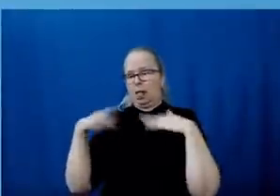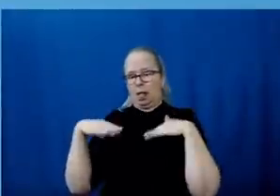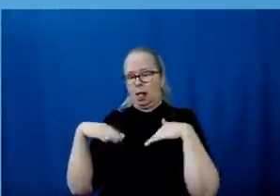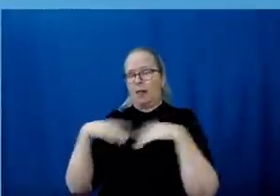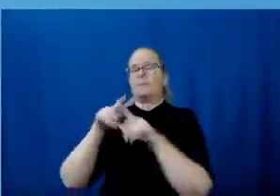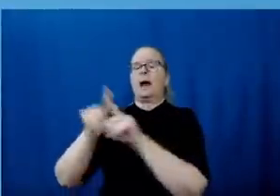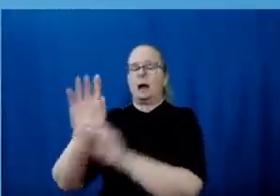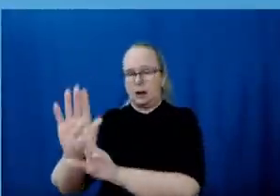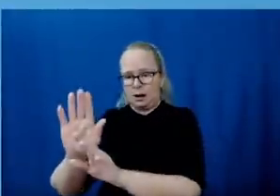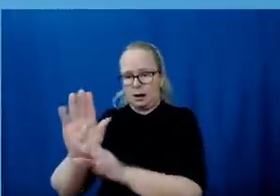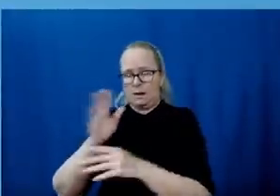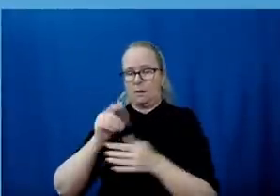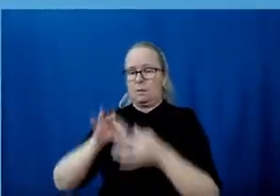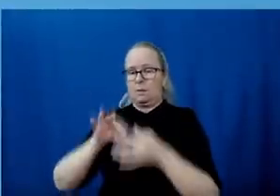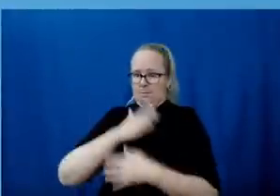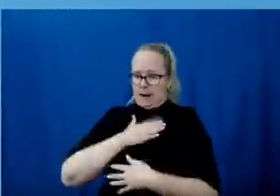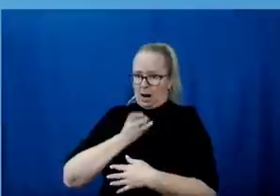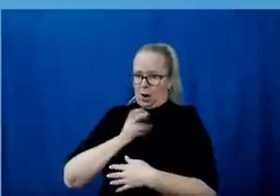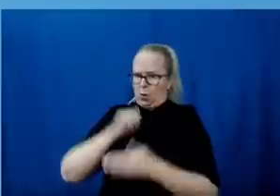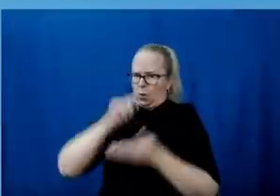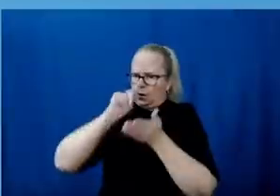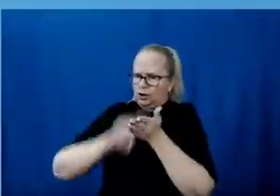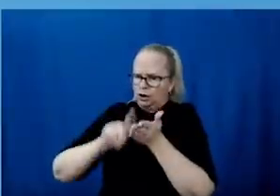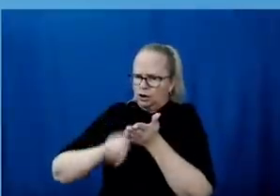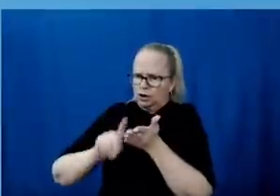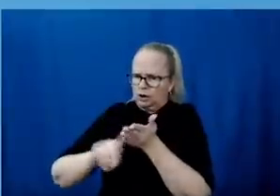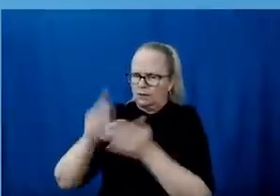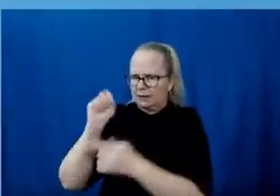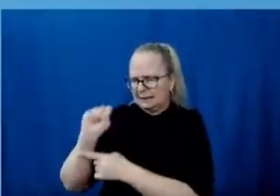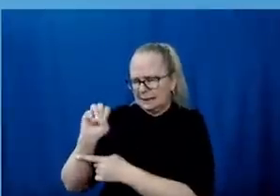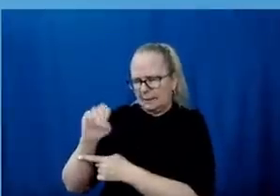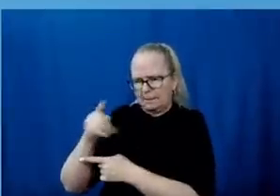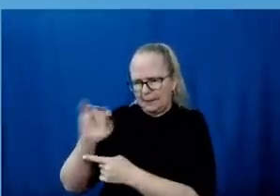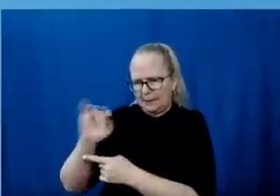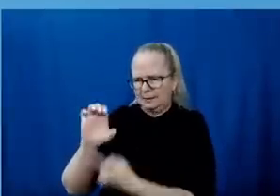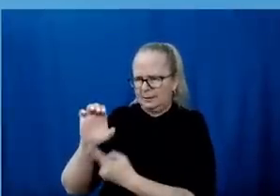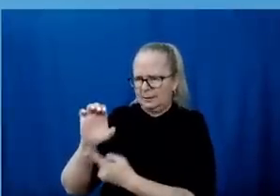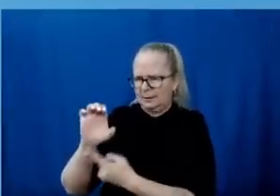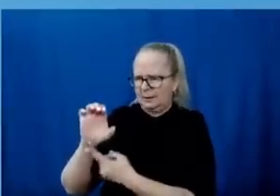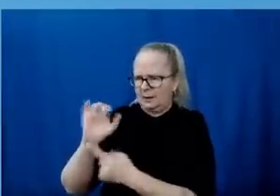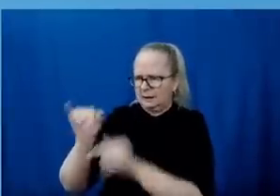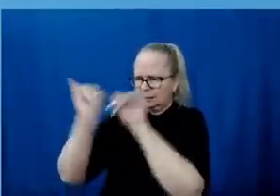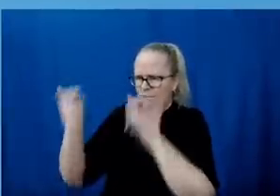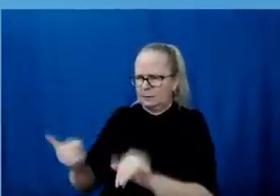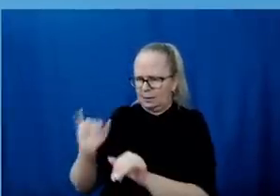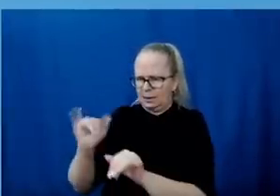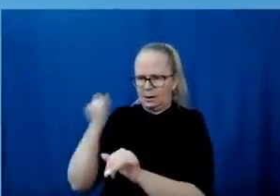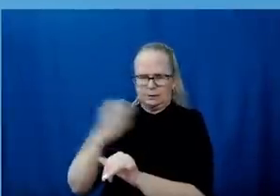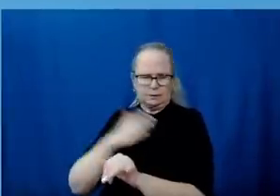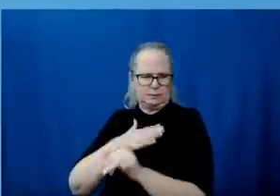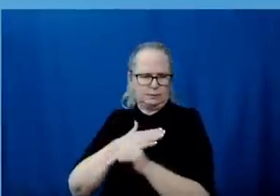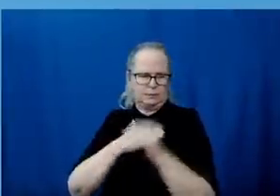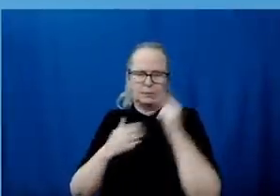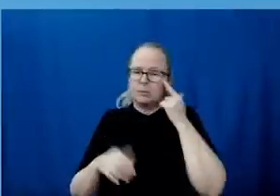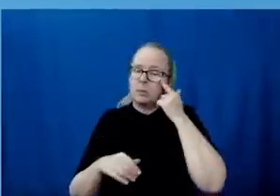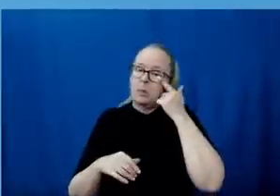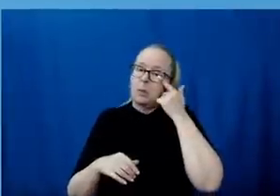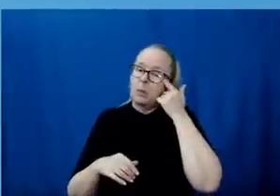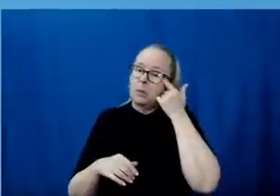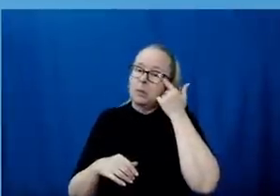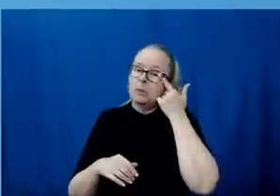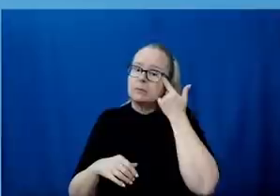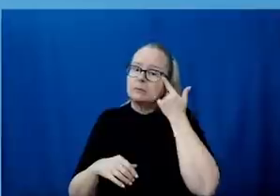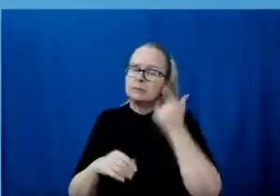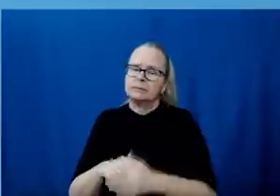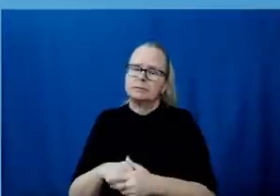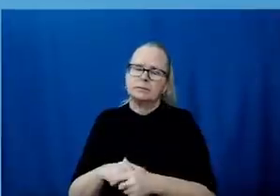But I haven't done it other than for the research that I do, right? Which is septic systems and that type of thing. But